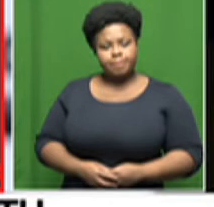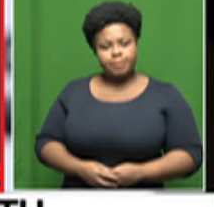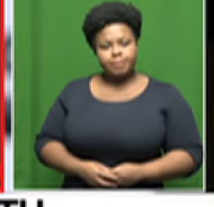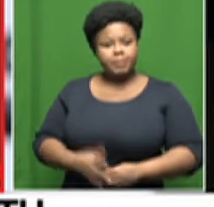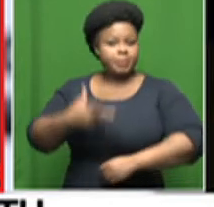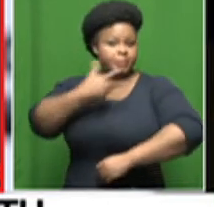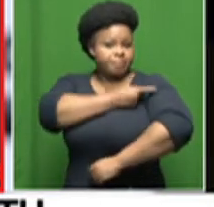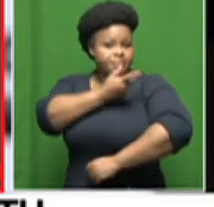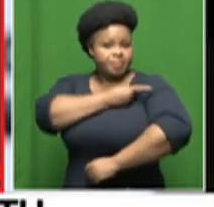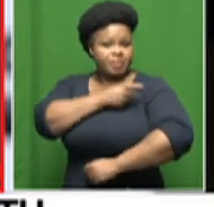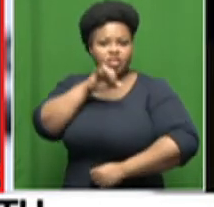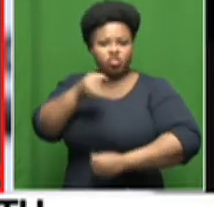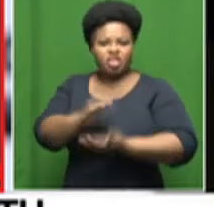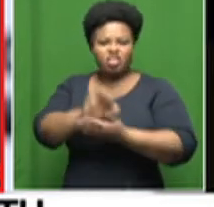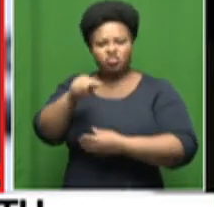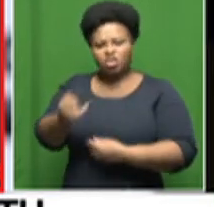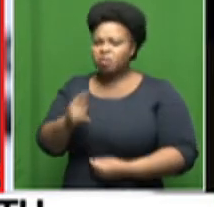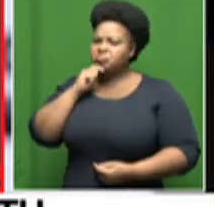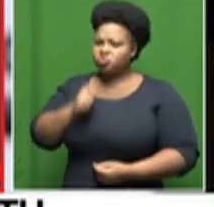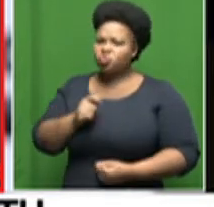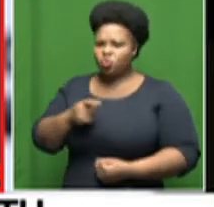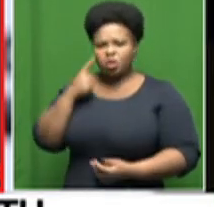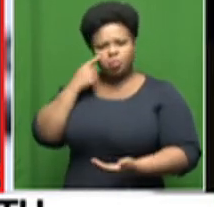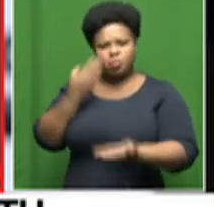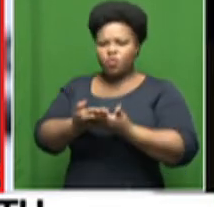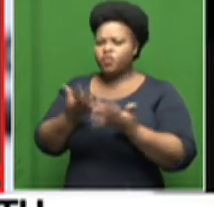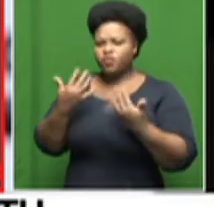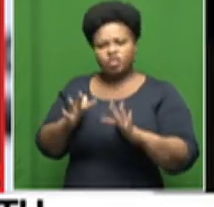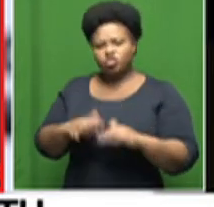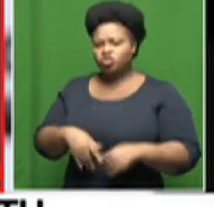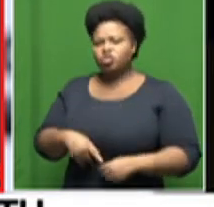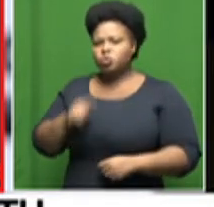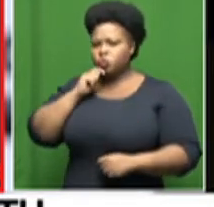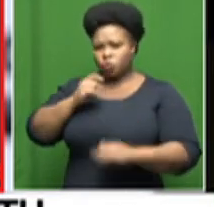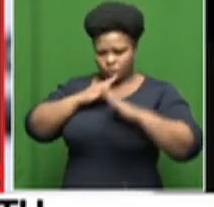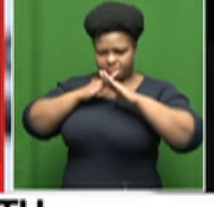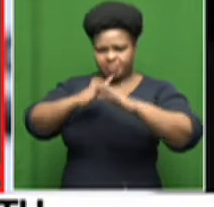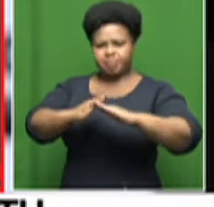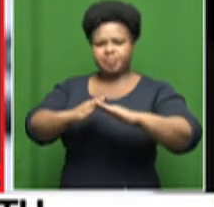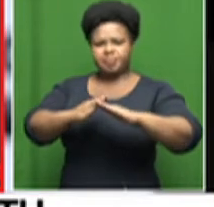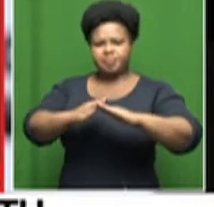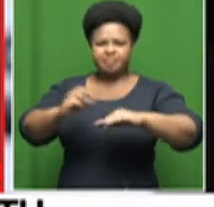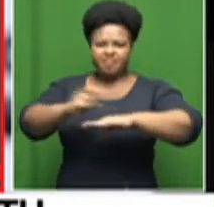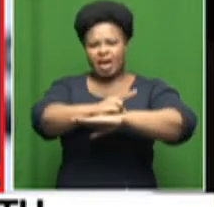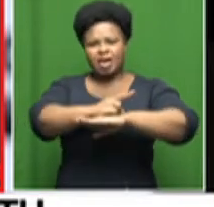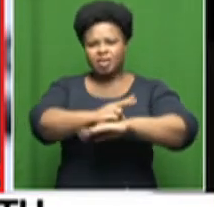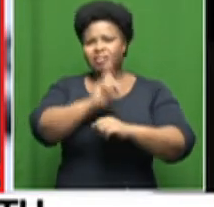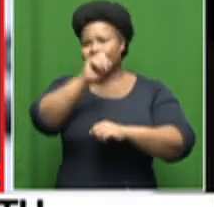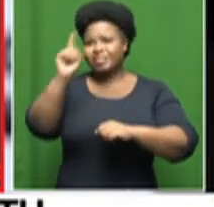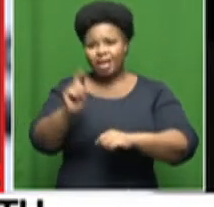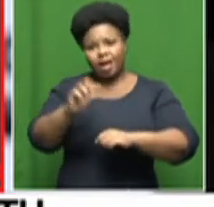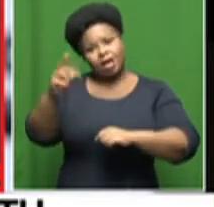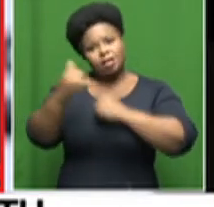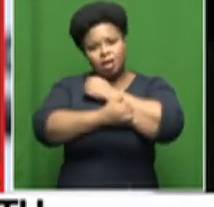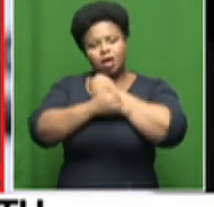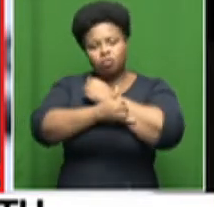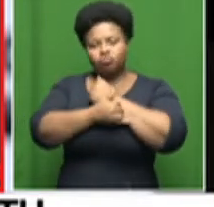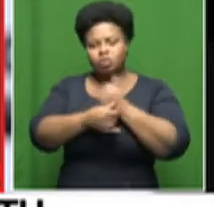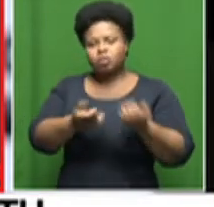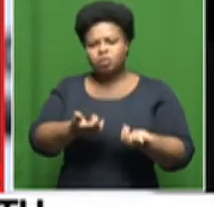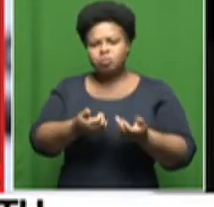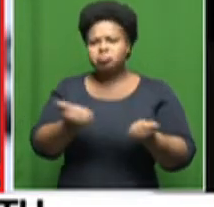proven to be fairly effective, as you will have seen from the proven so, and it's actually being used in other countries already. So we're saying that in the next few